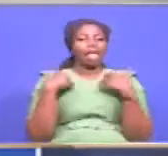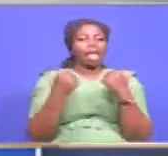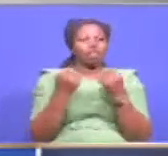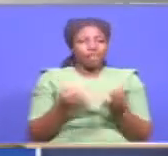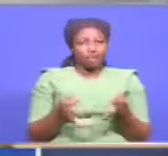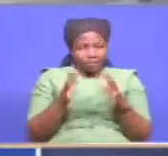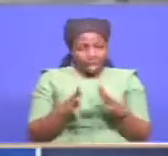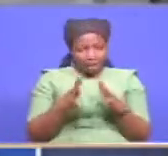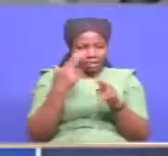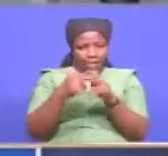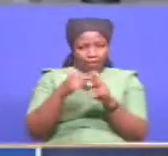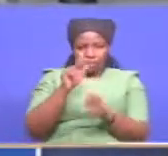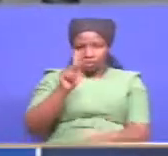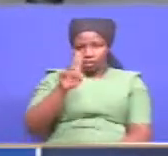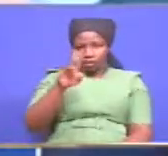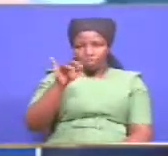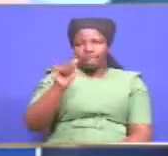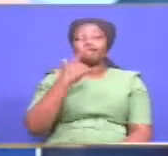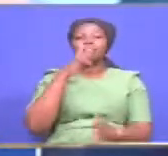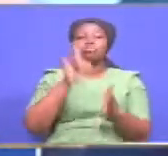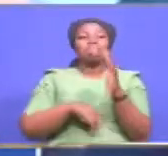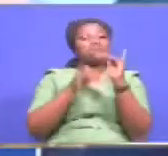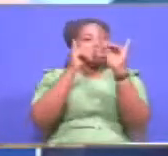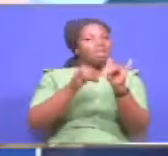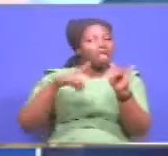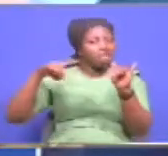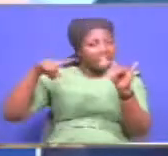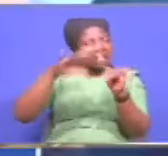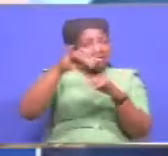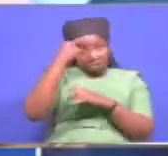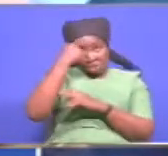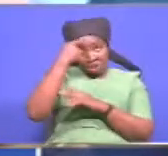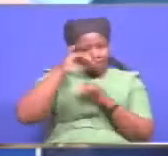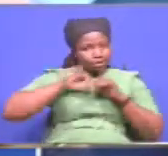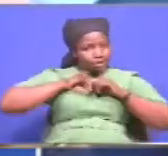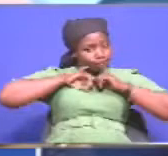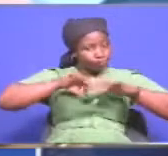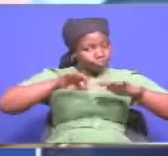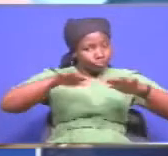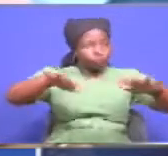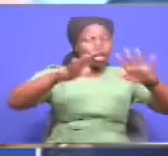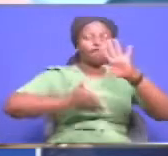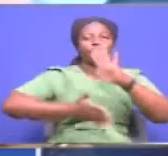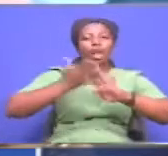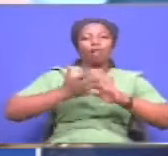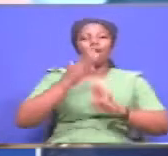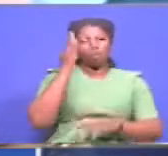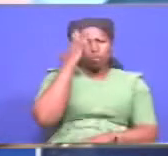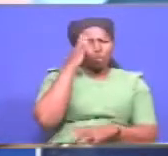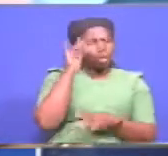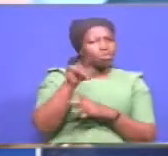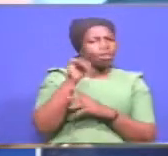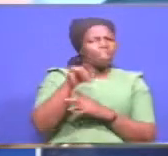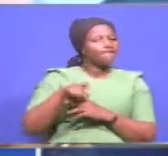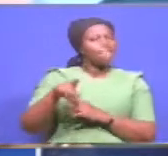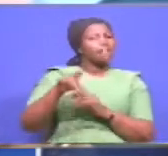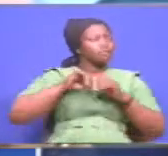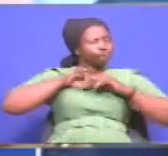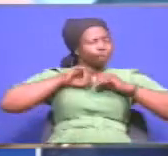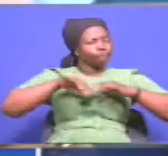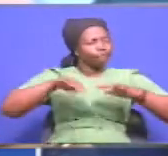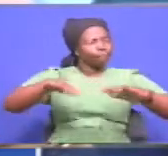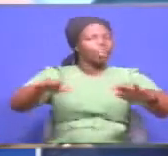noted that the new variant spreads faster. We all know that the variant is more virulent, is more contagious, and is more